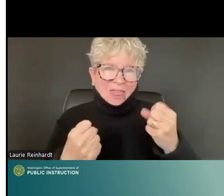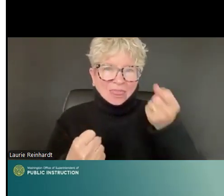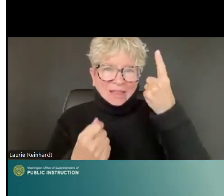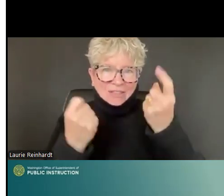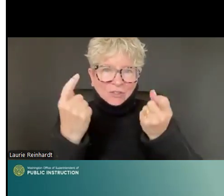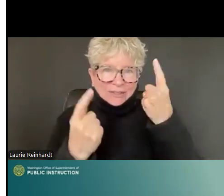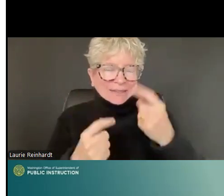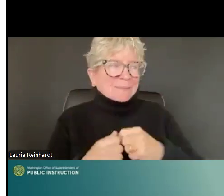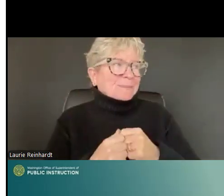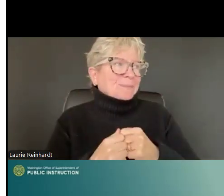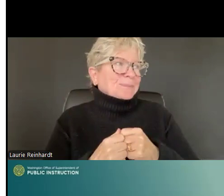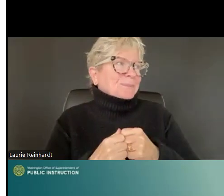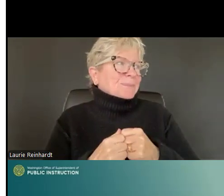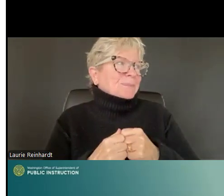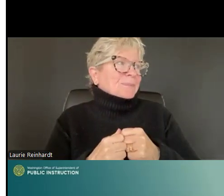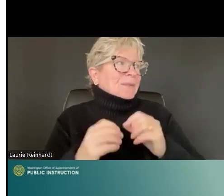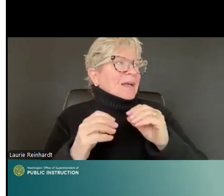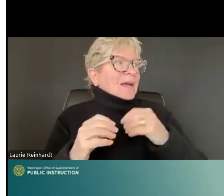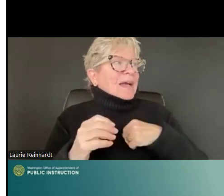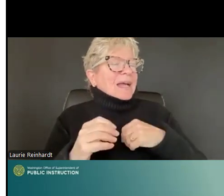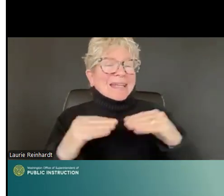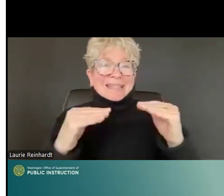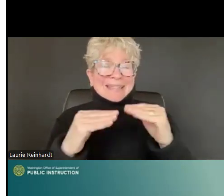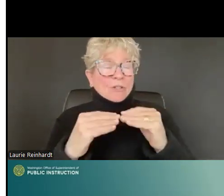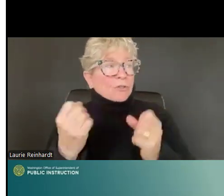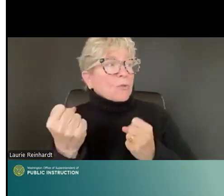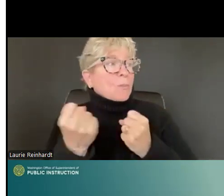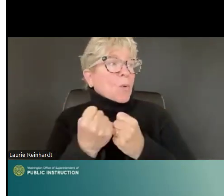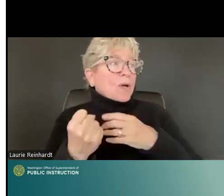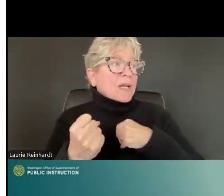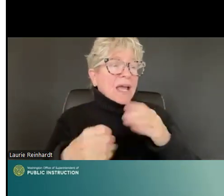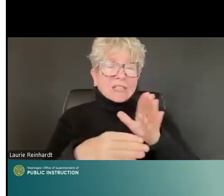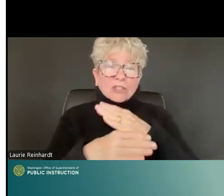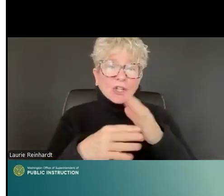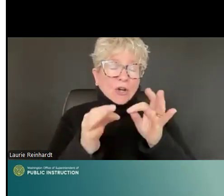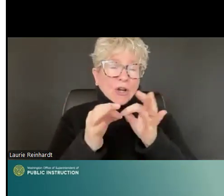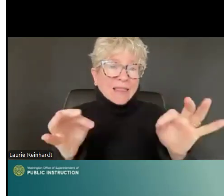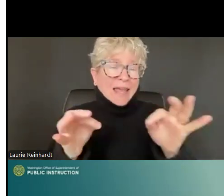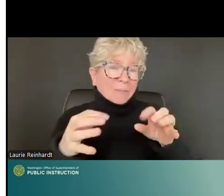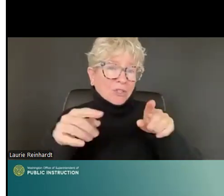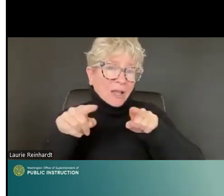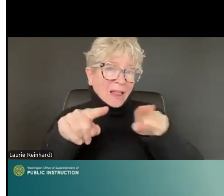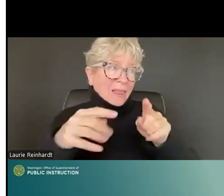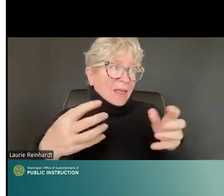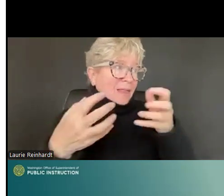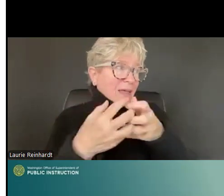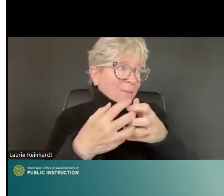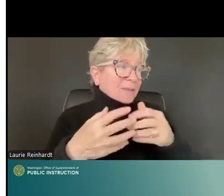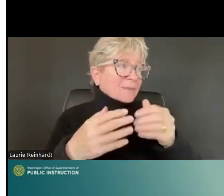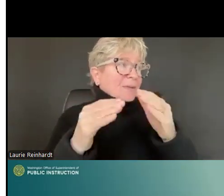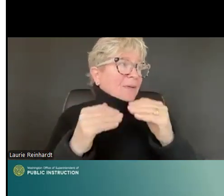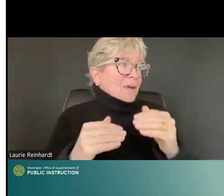get tiered support and shared language alignments that decrease stigma and increase